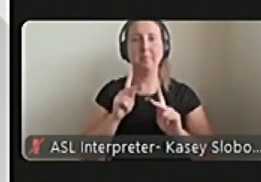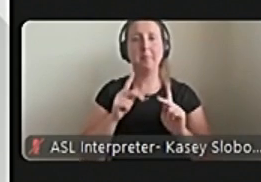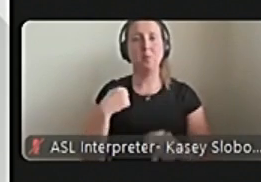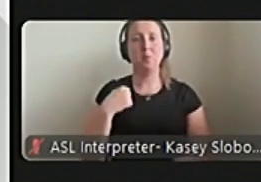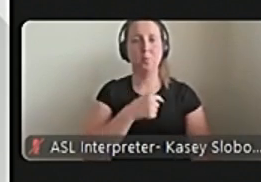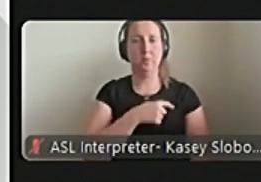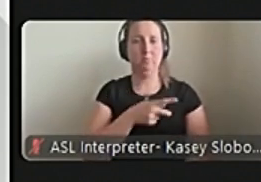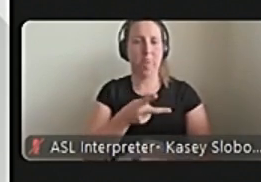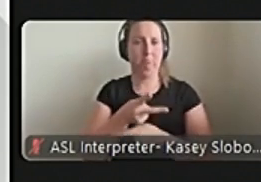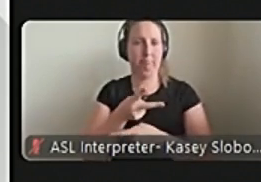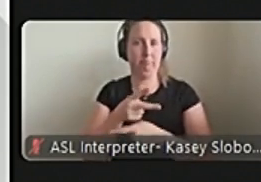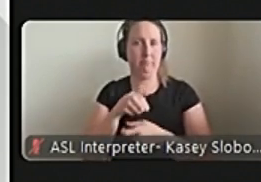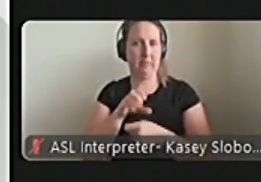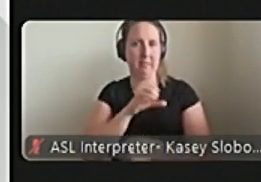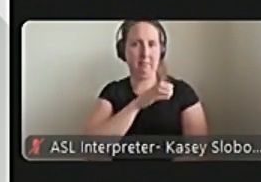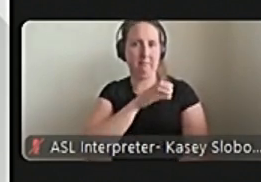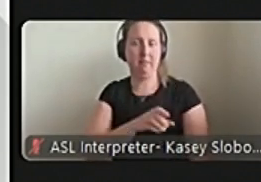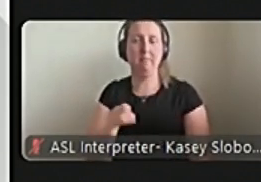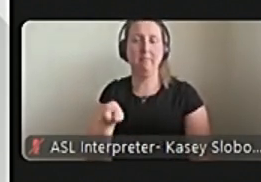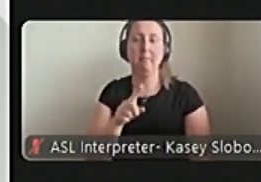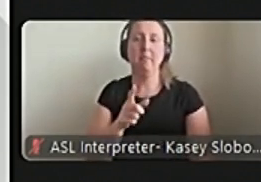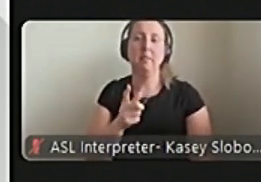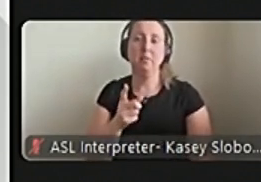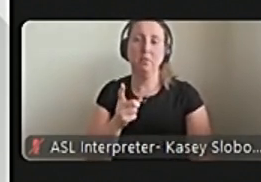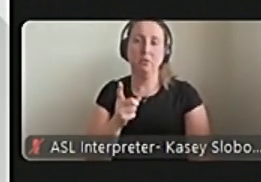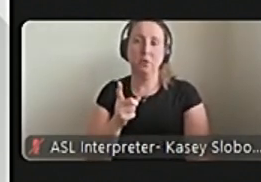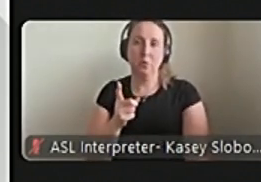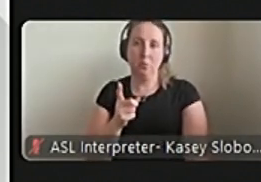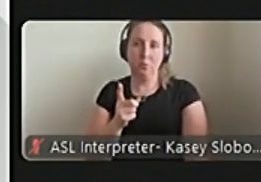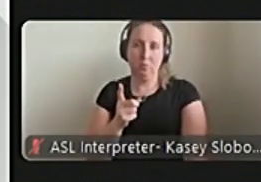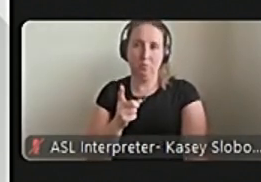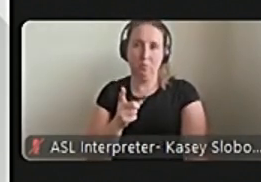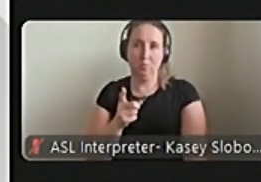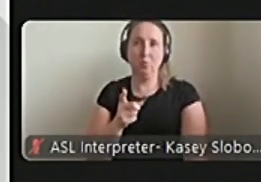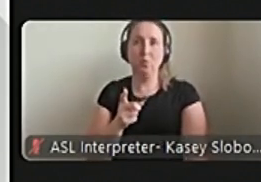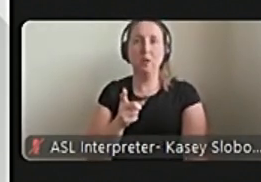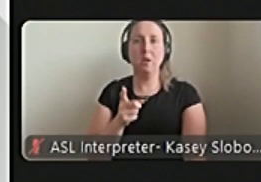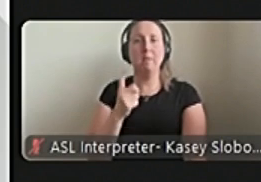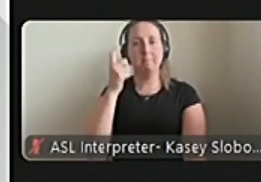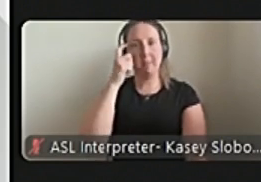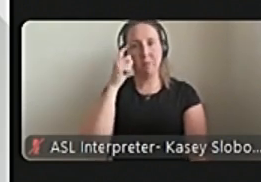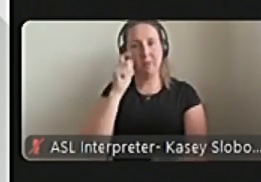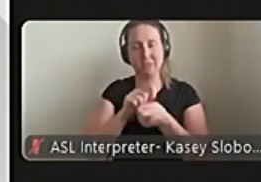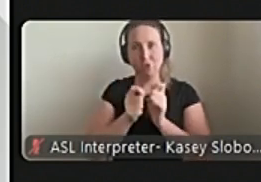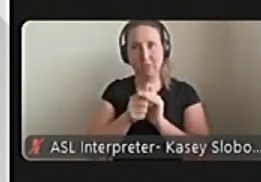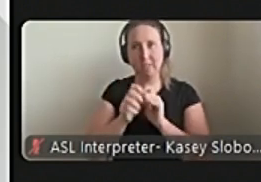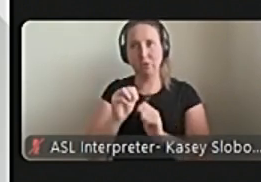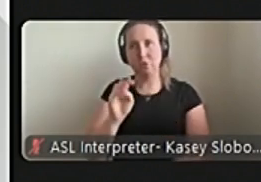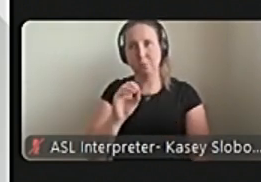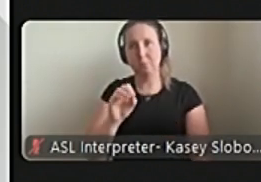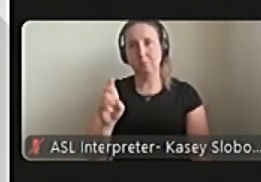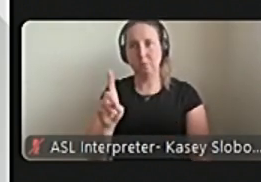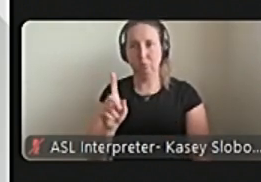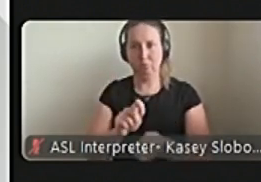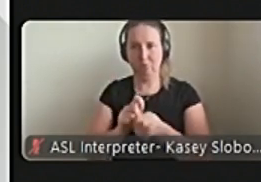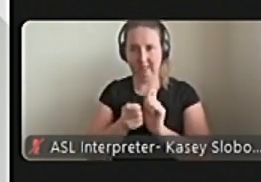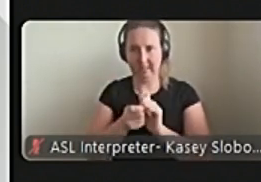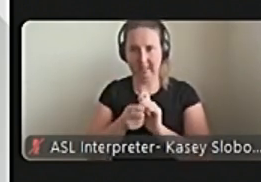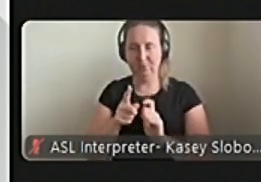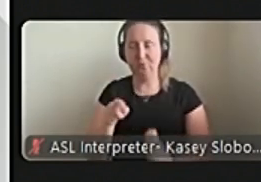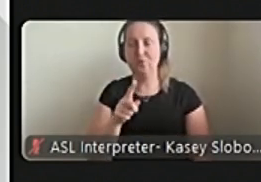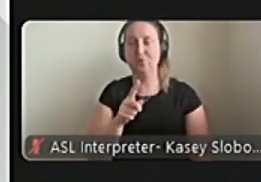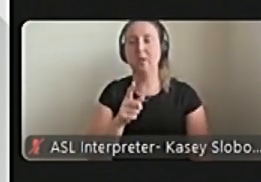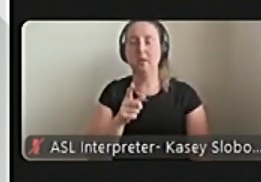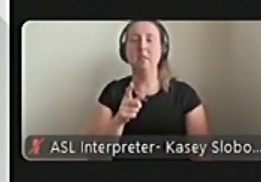that individual progressing with memory changes and mood changes, just like we do anyone else that is